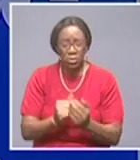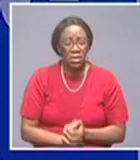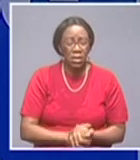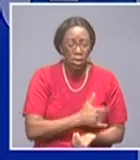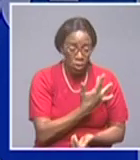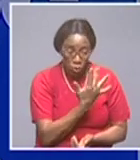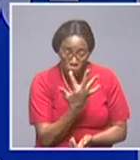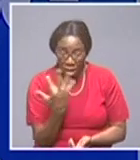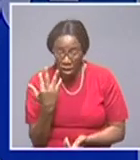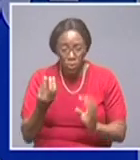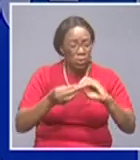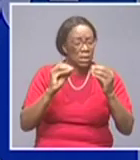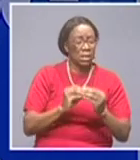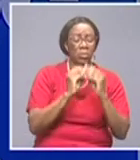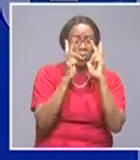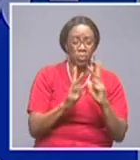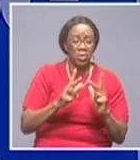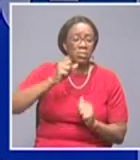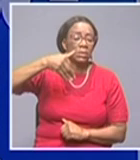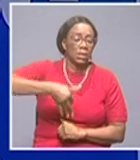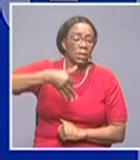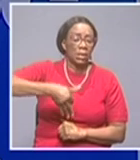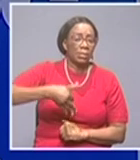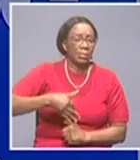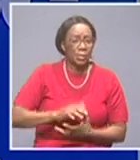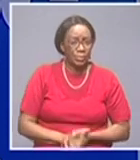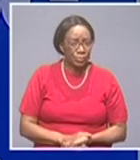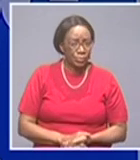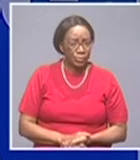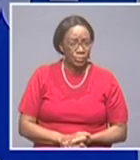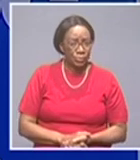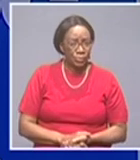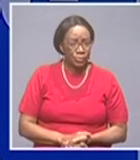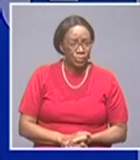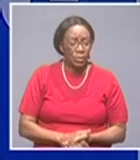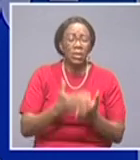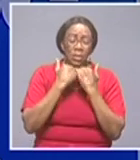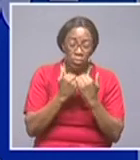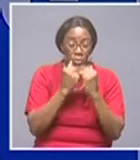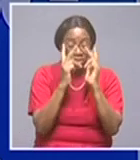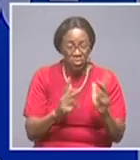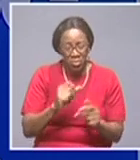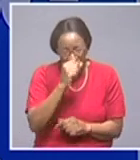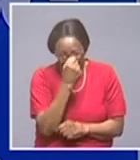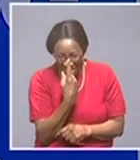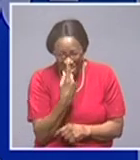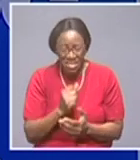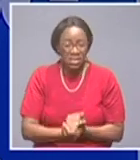but and also just to offer our viewers an understanding as to why this is important for the